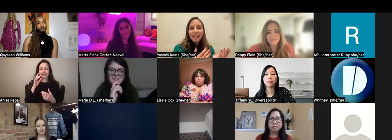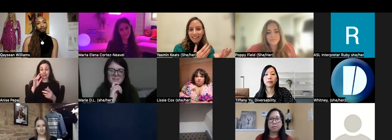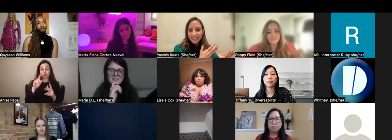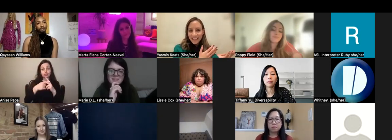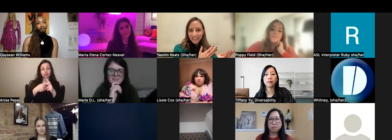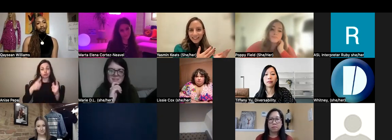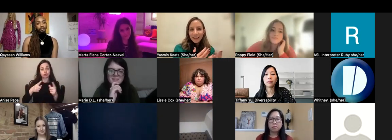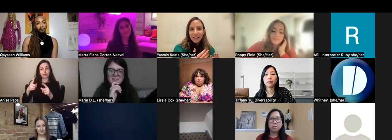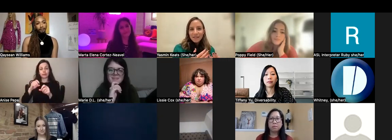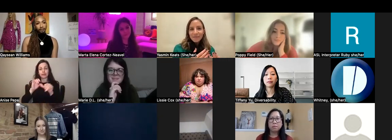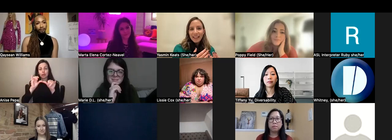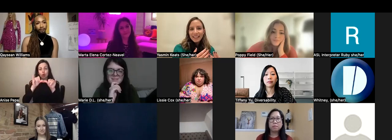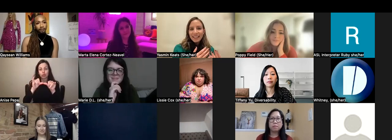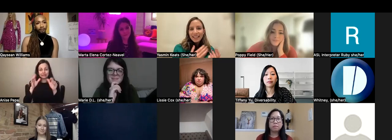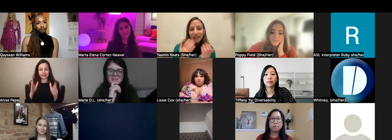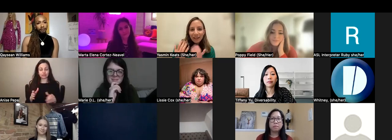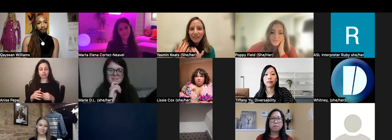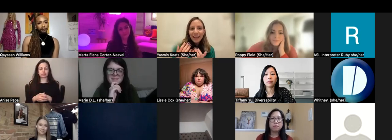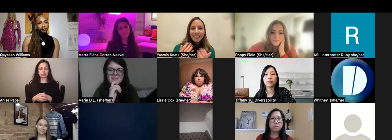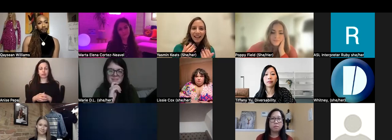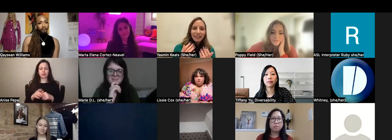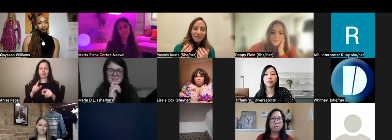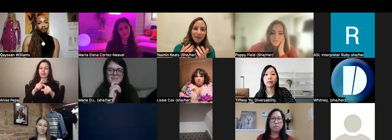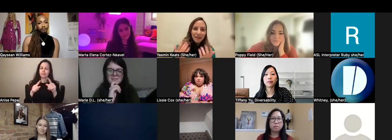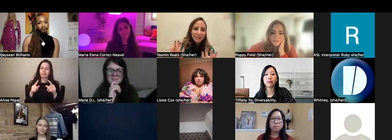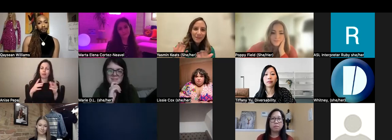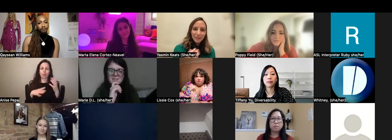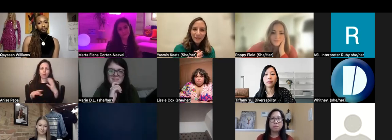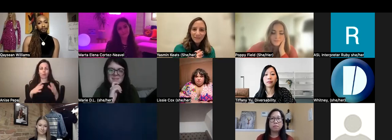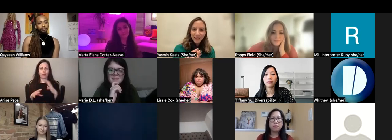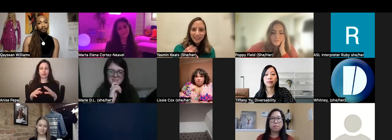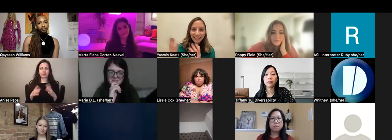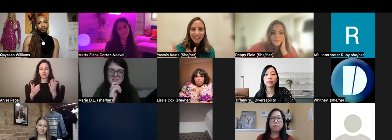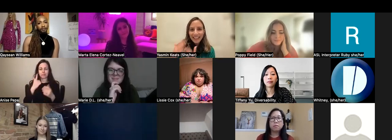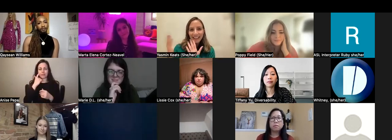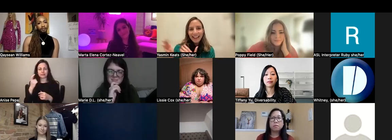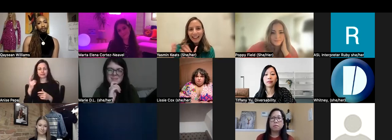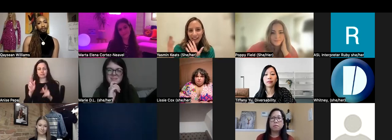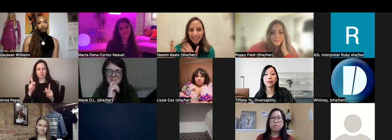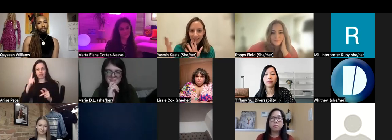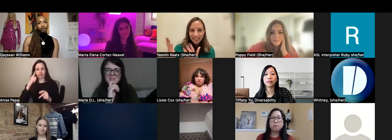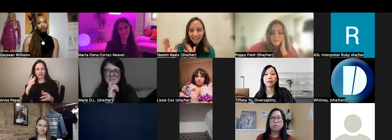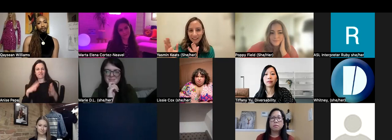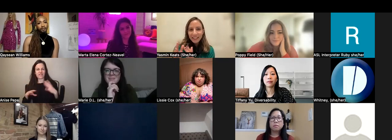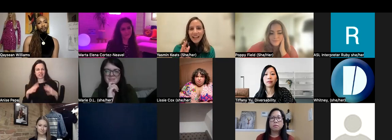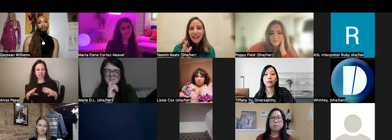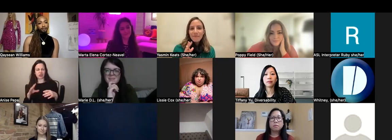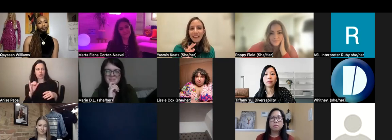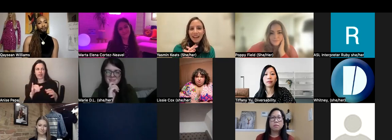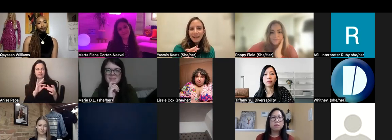happen in architecture, but clothing is kind of, maybe because people think fashion is like, fashion is fashion, you